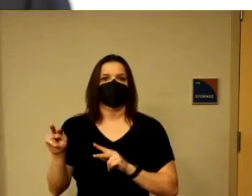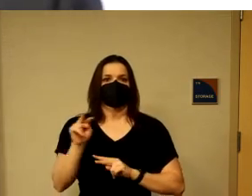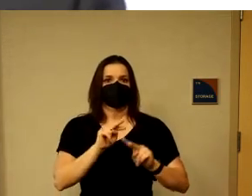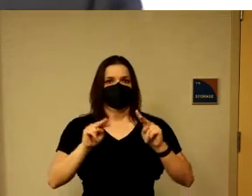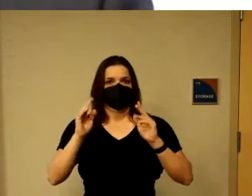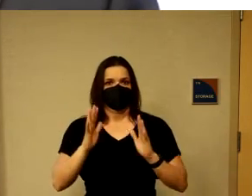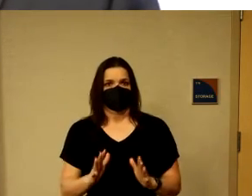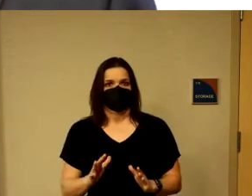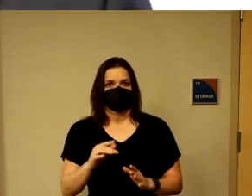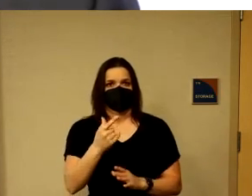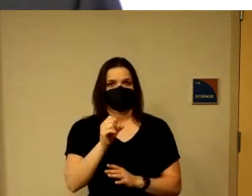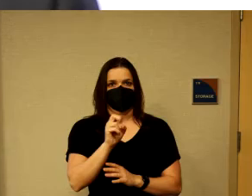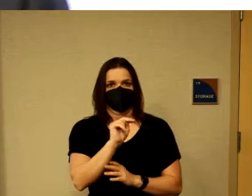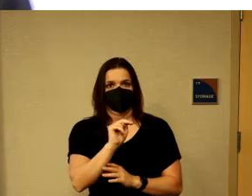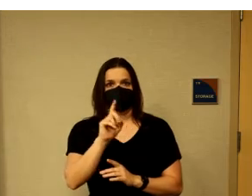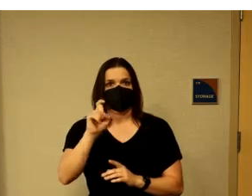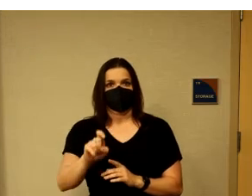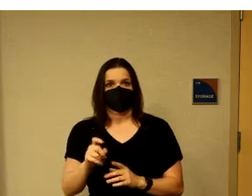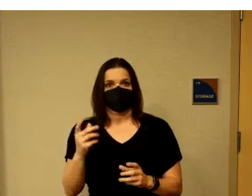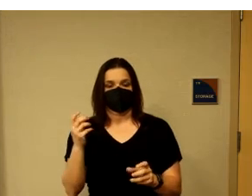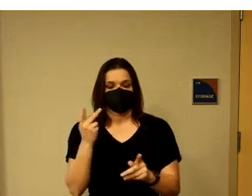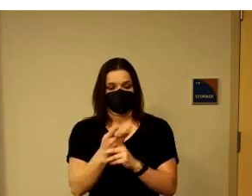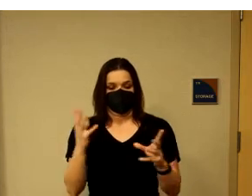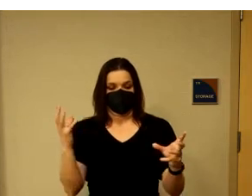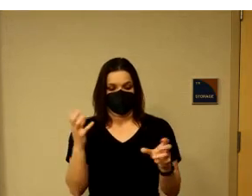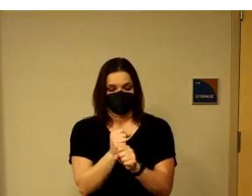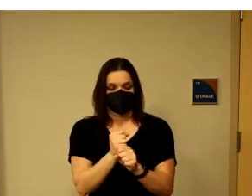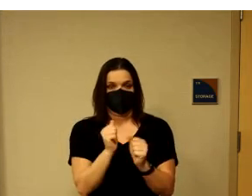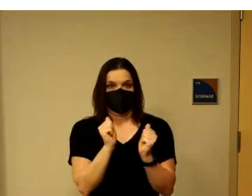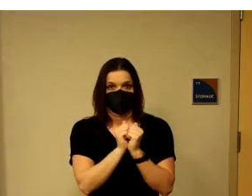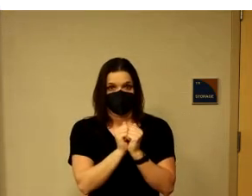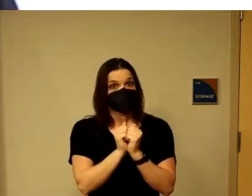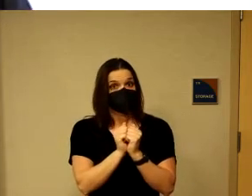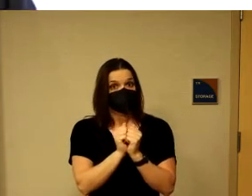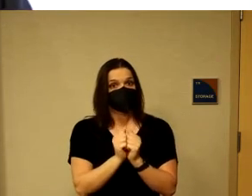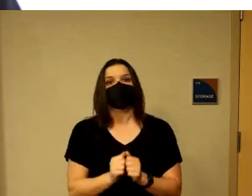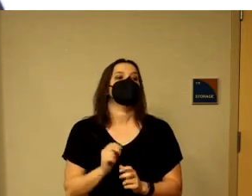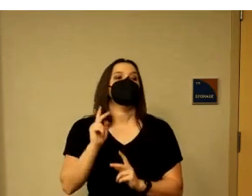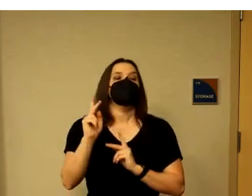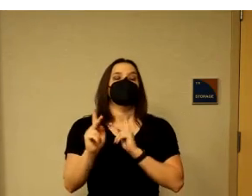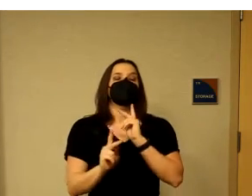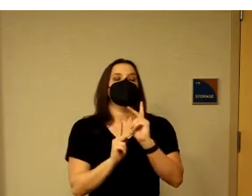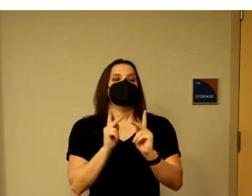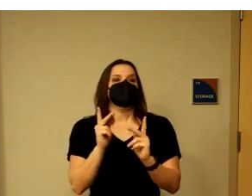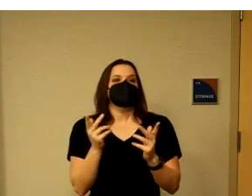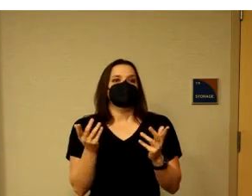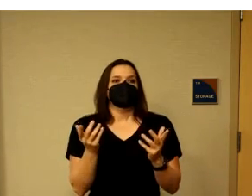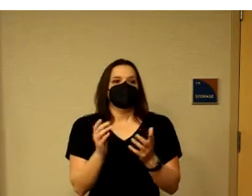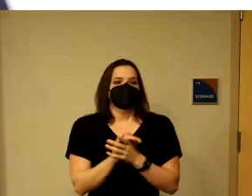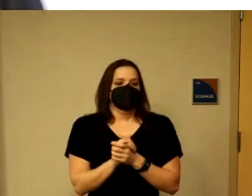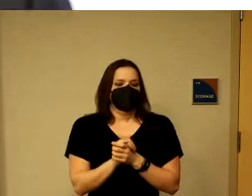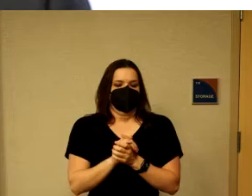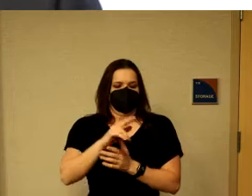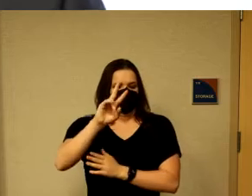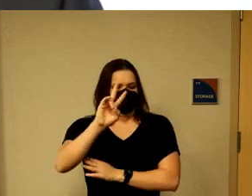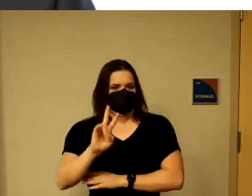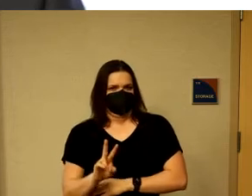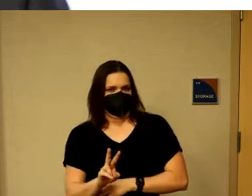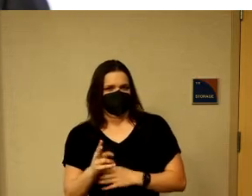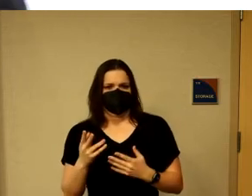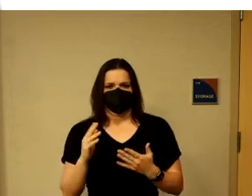that West Goshen and Goshen needed to be kept together, which it does. People in